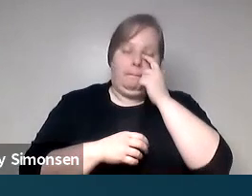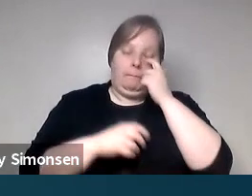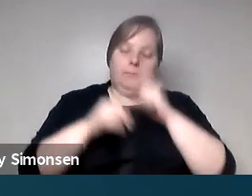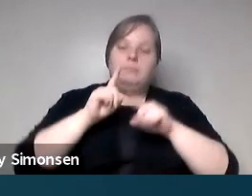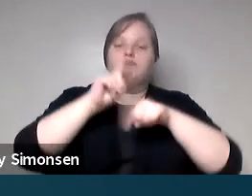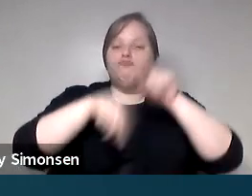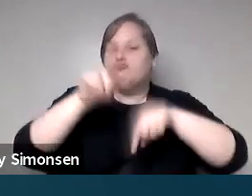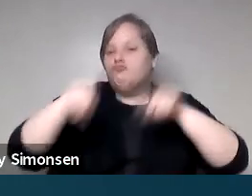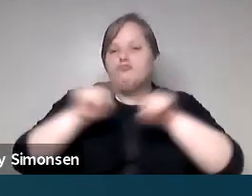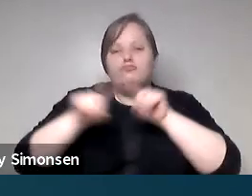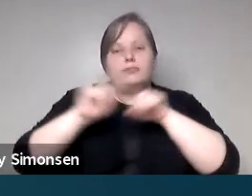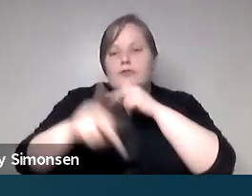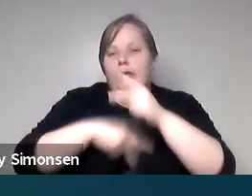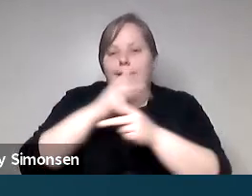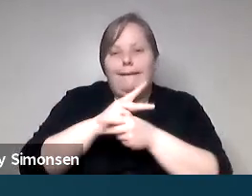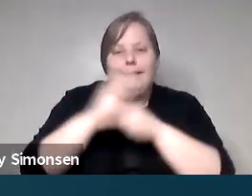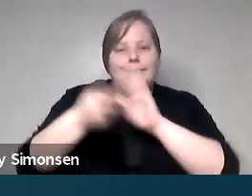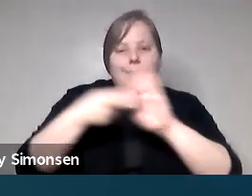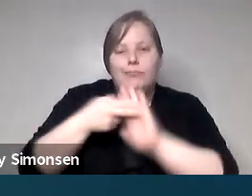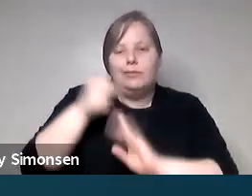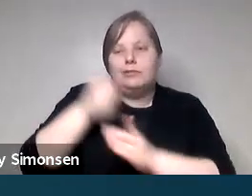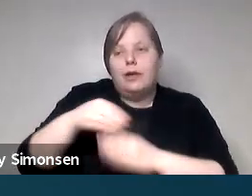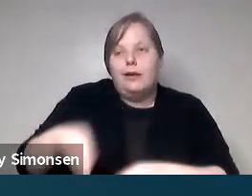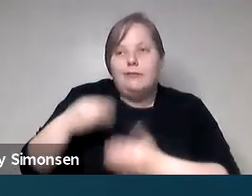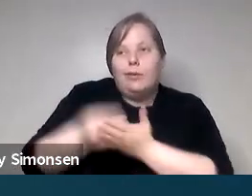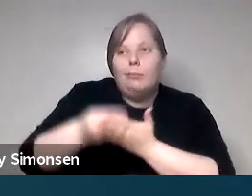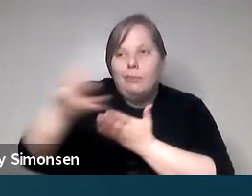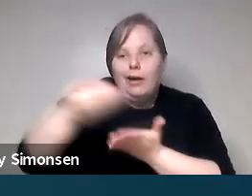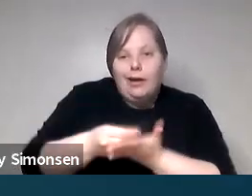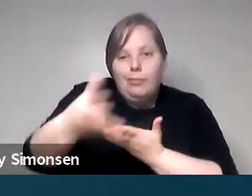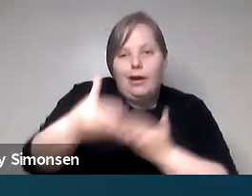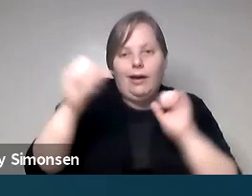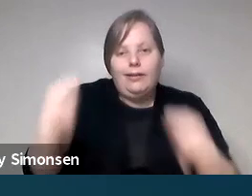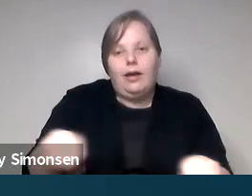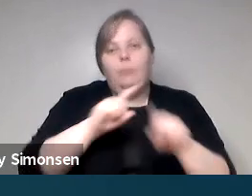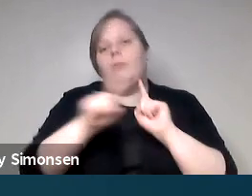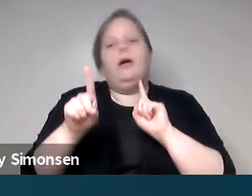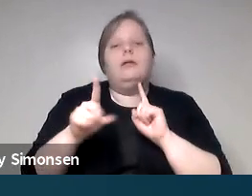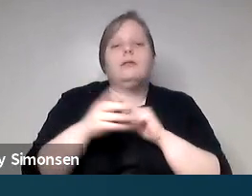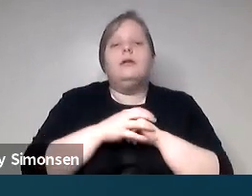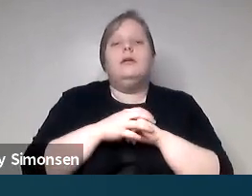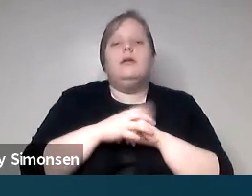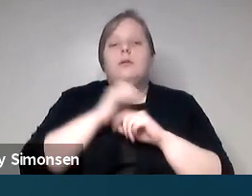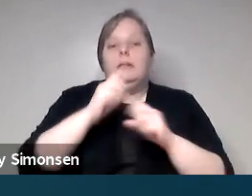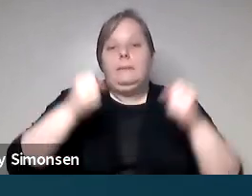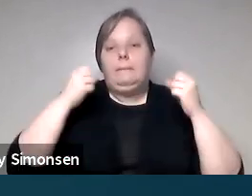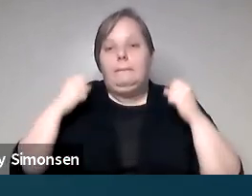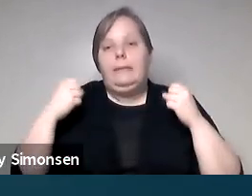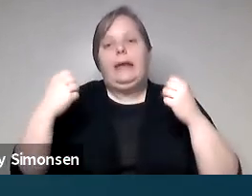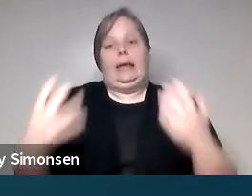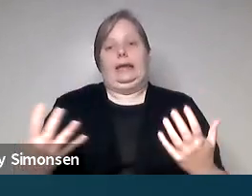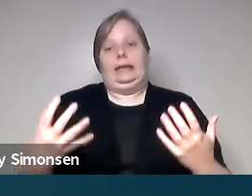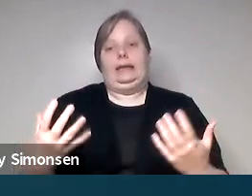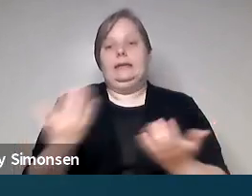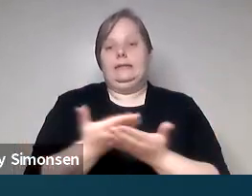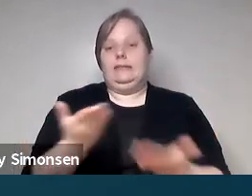of labels that you can spend money on. However, there are a lot of household items that